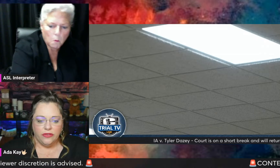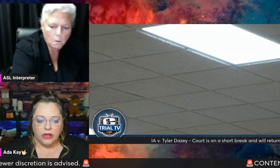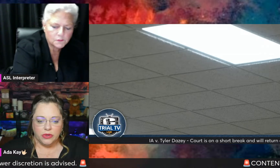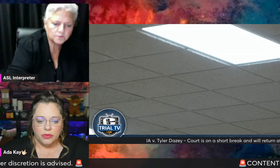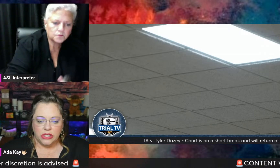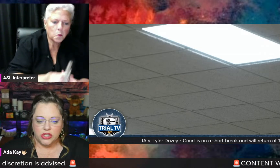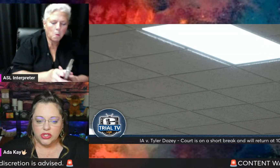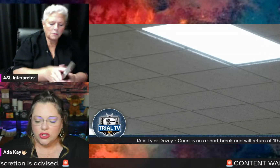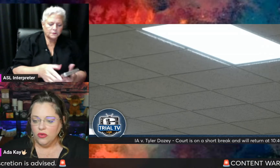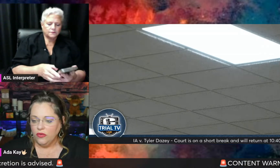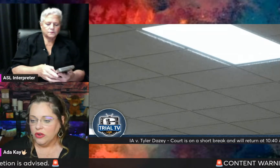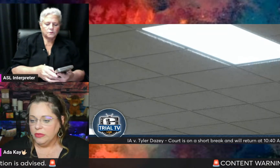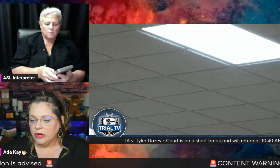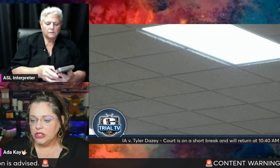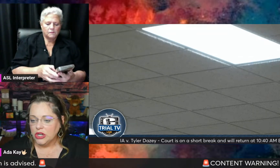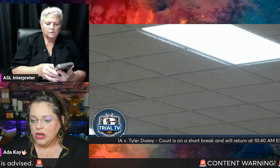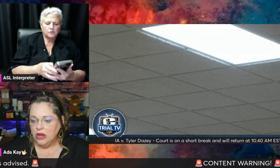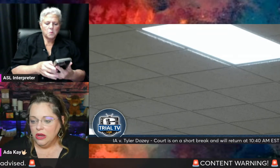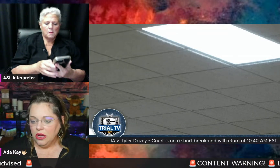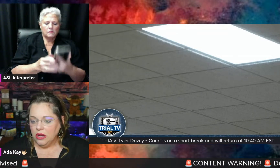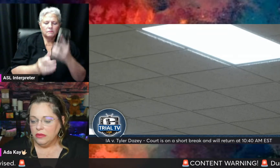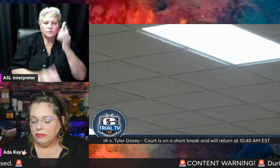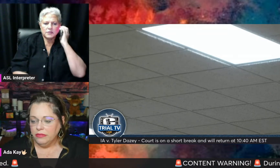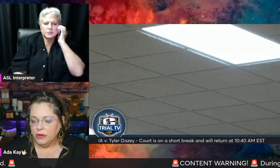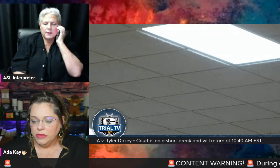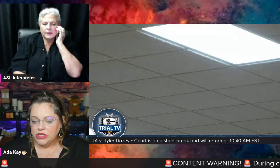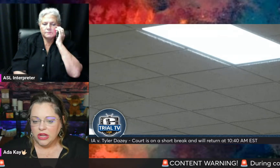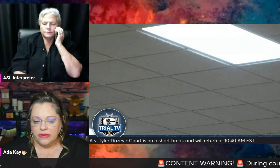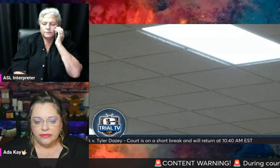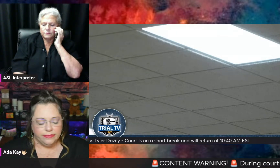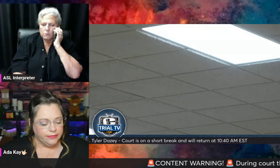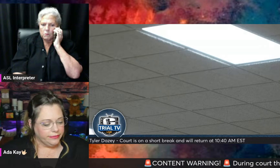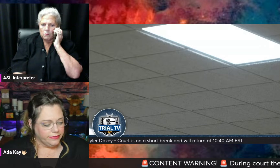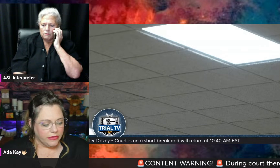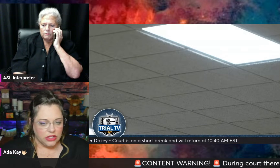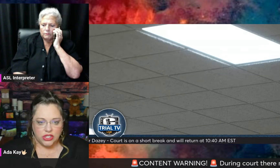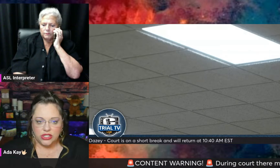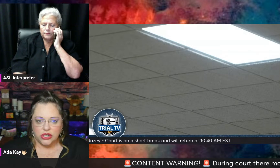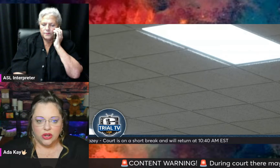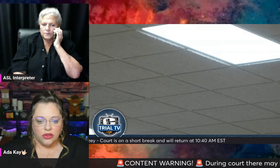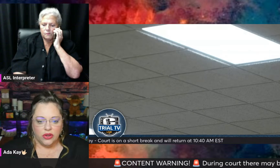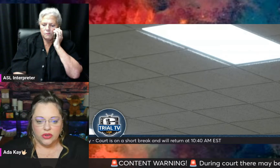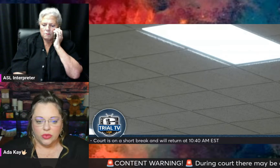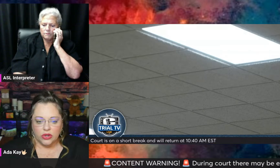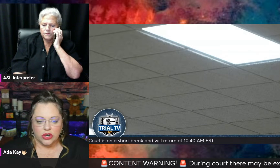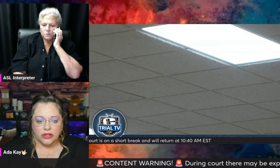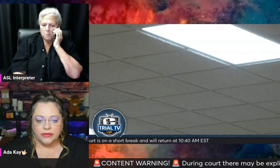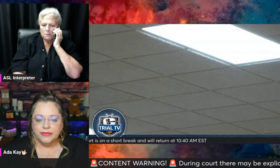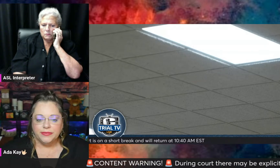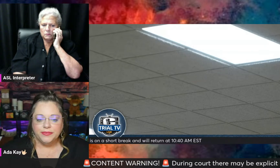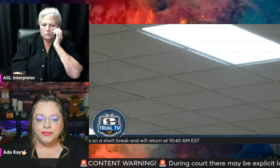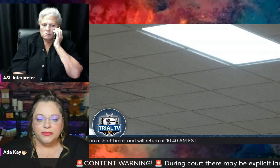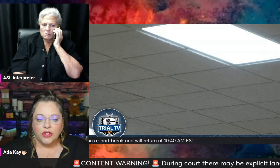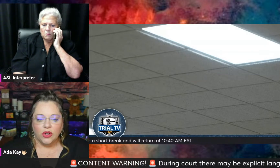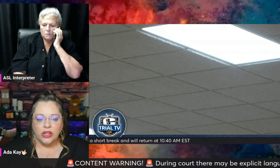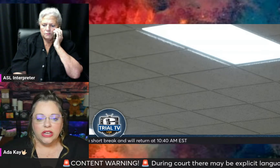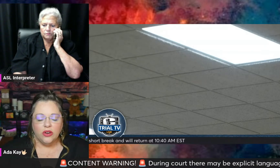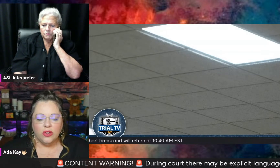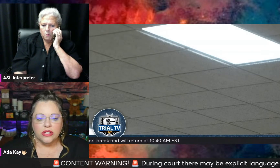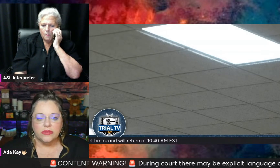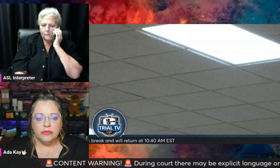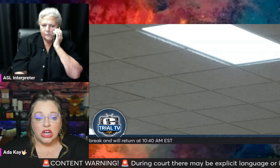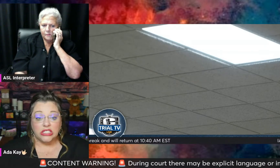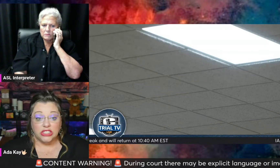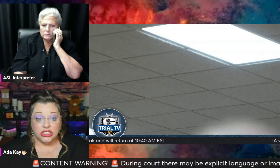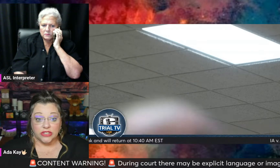who have helped me so very much. But Miss Kevin, she's done all the hard work on getting